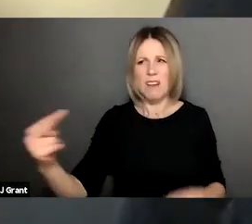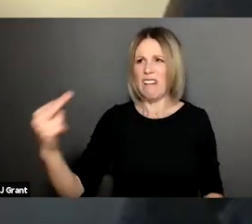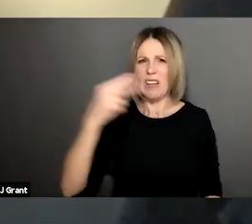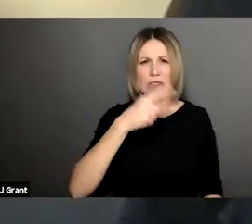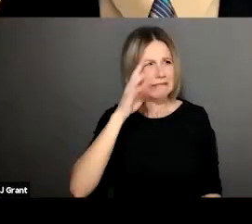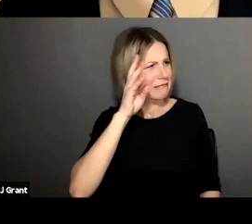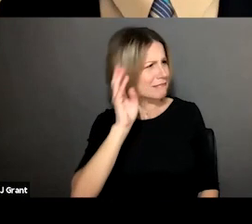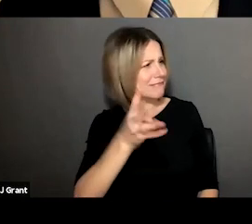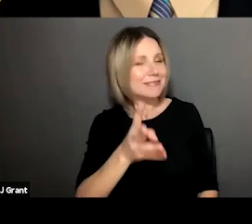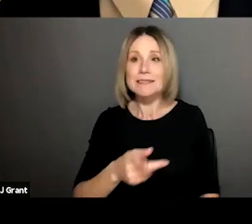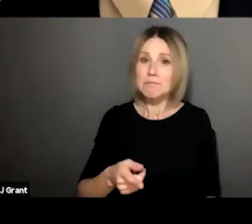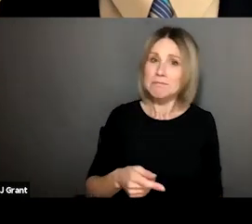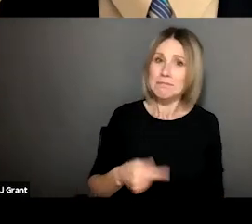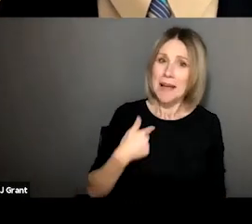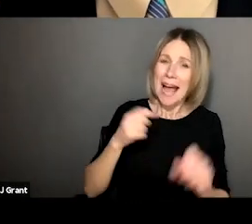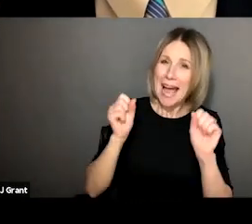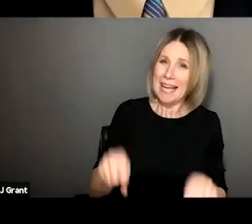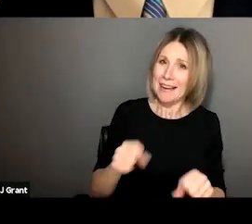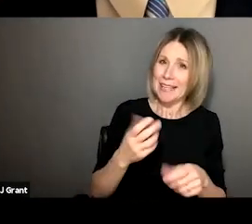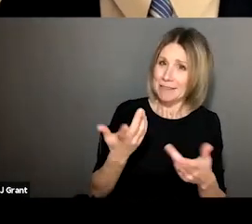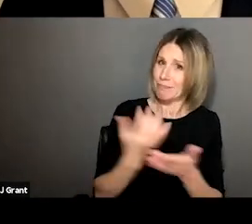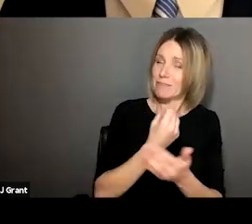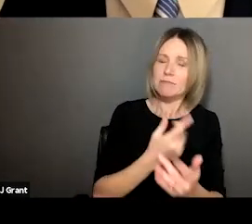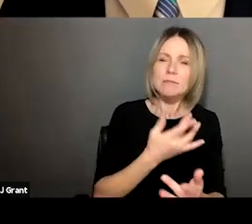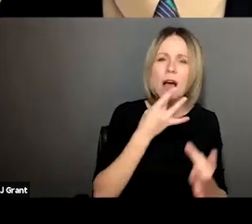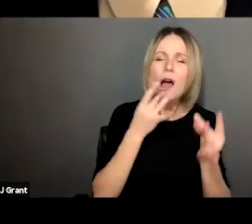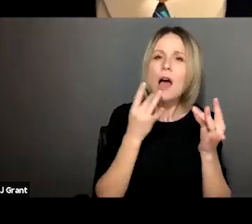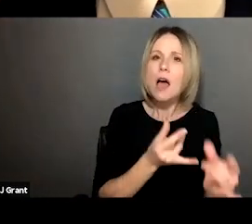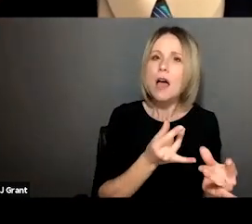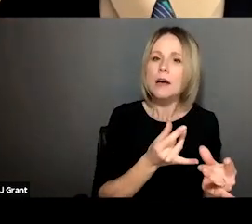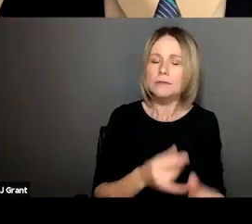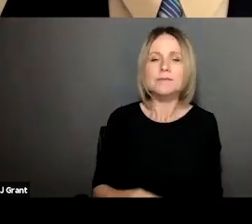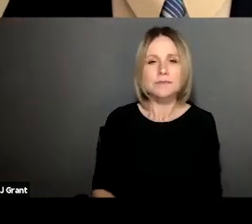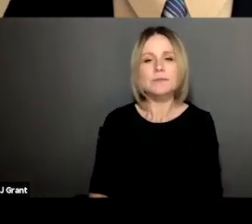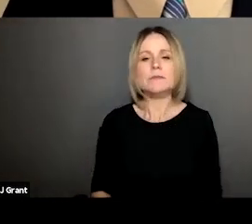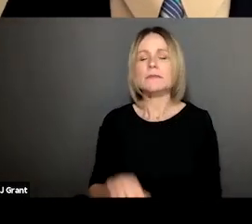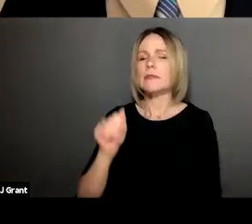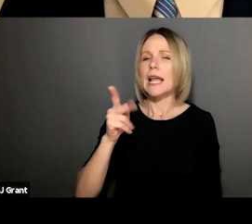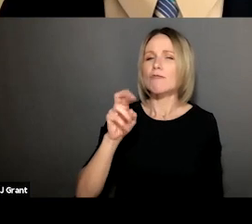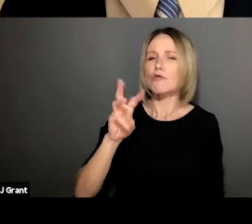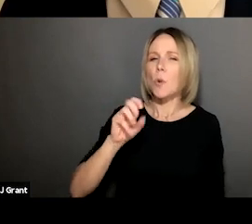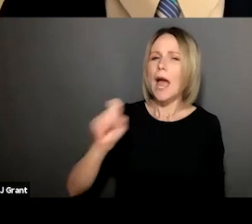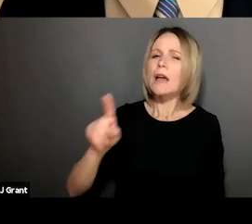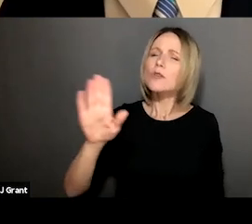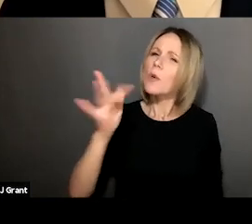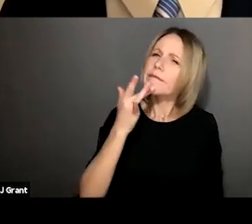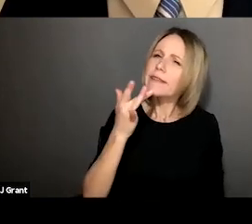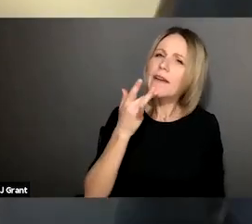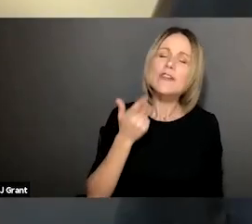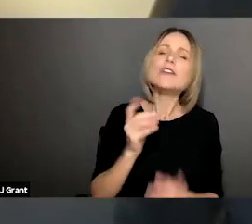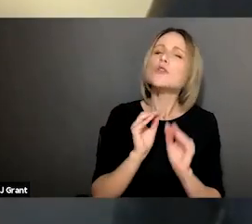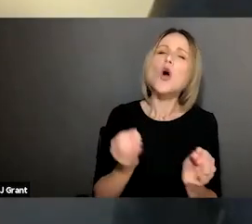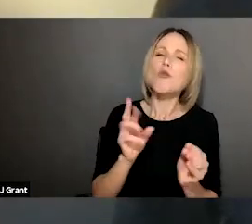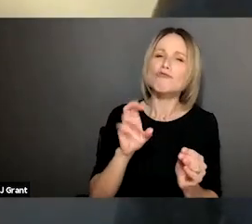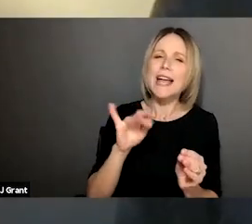on this. Yeah. So what are some of your favorite no recipe recipes that you've come up with, and why are those your favorites?